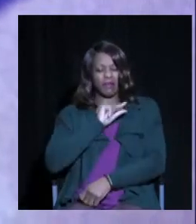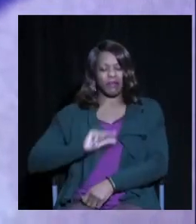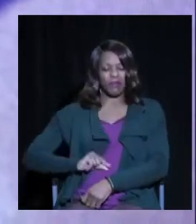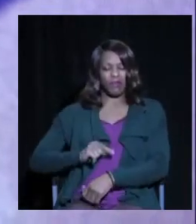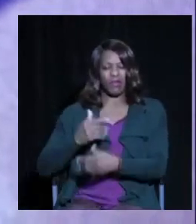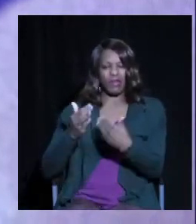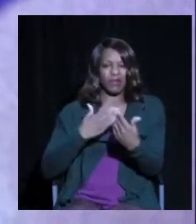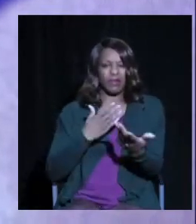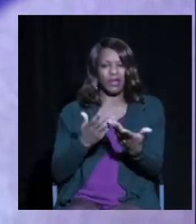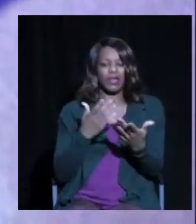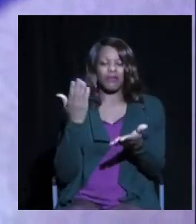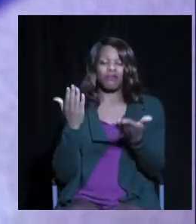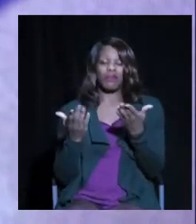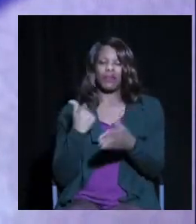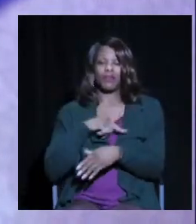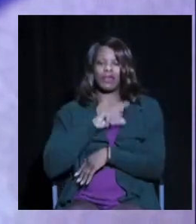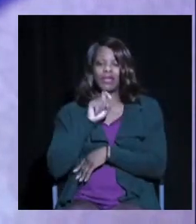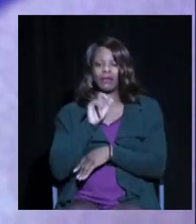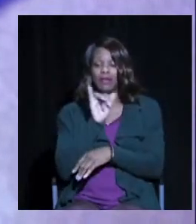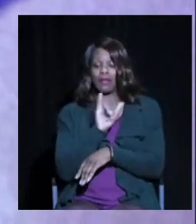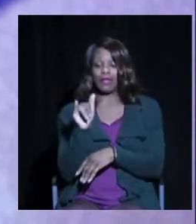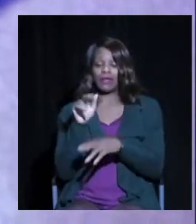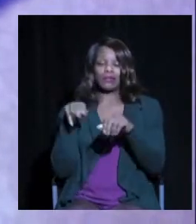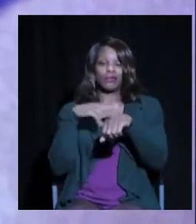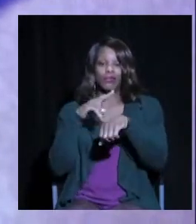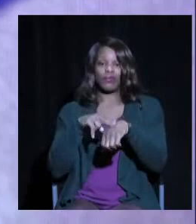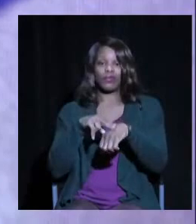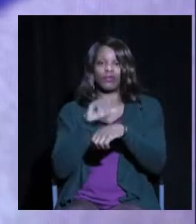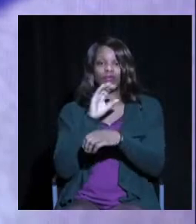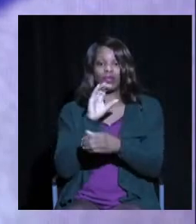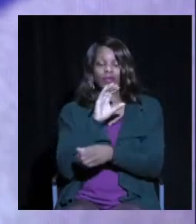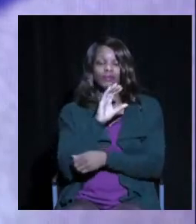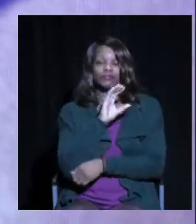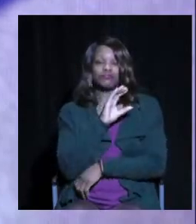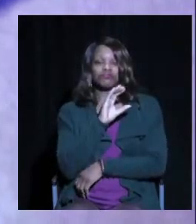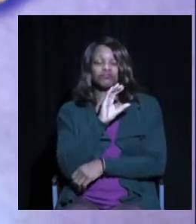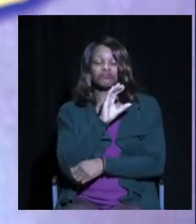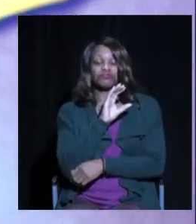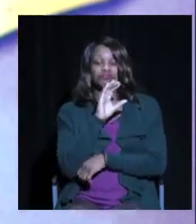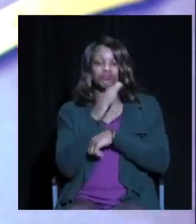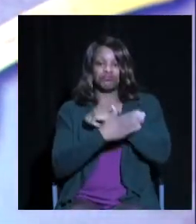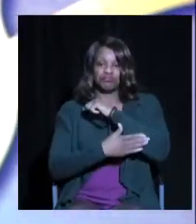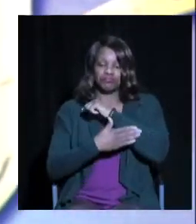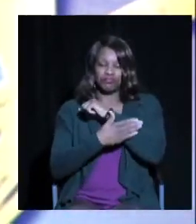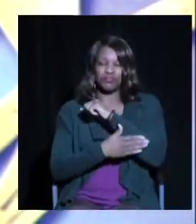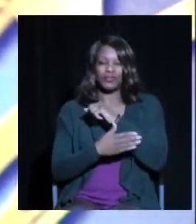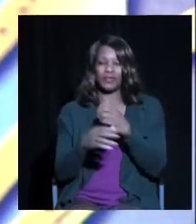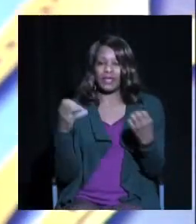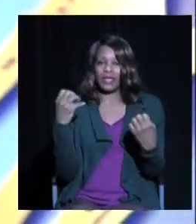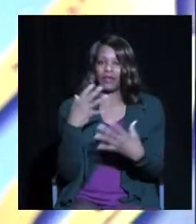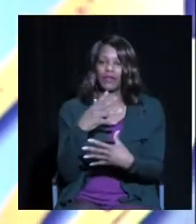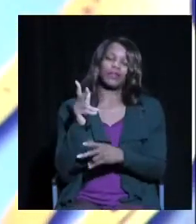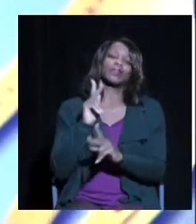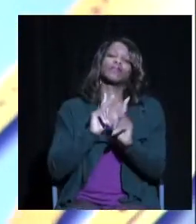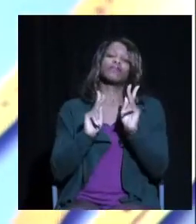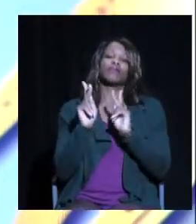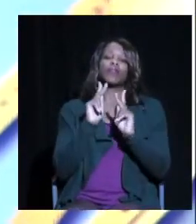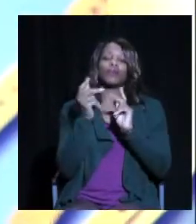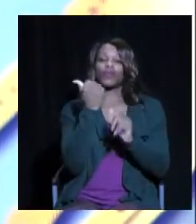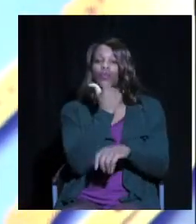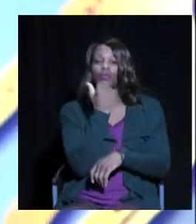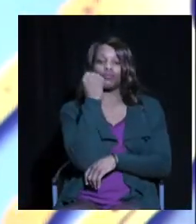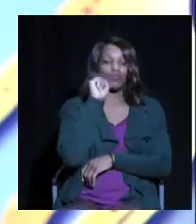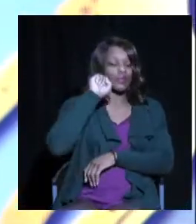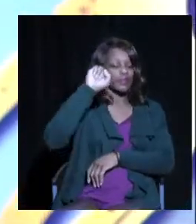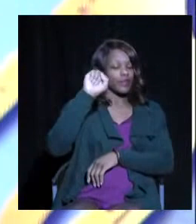place? Maybe we should just be like some of these other regular countries. And they're afraid if there's too much scandal that the people will revolt against